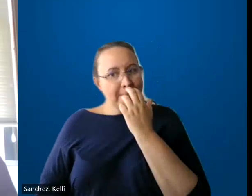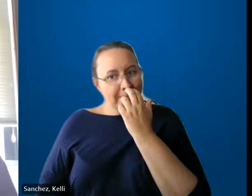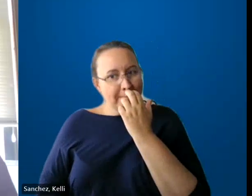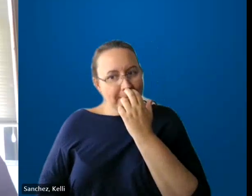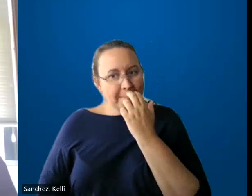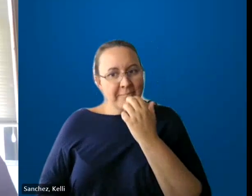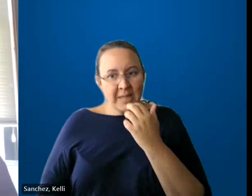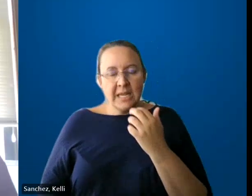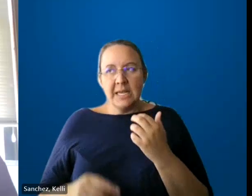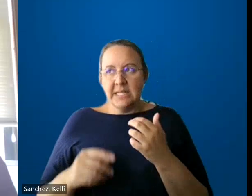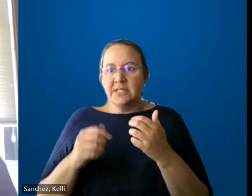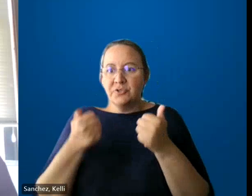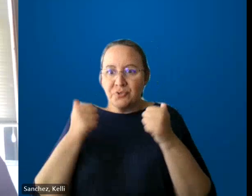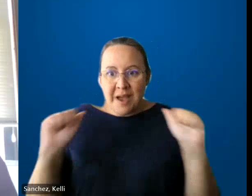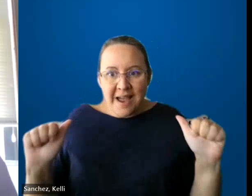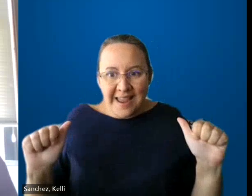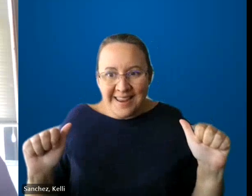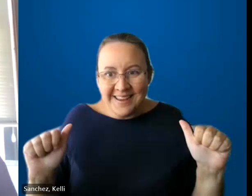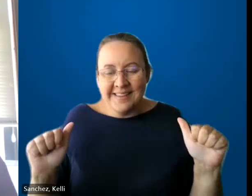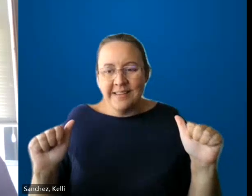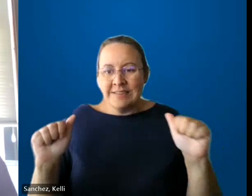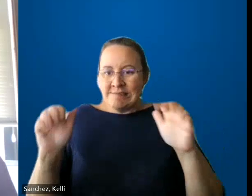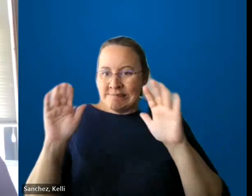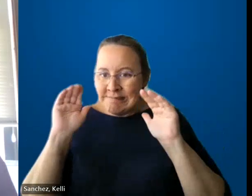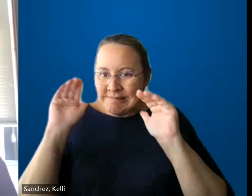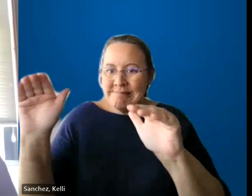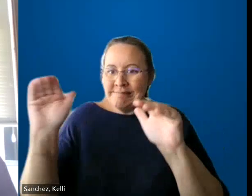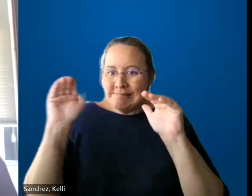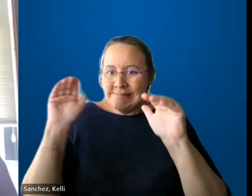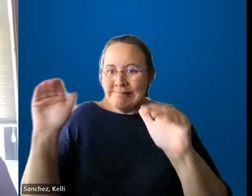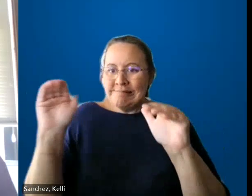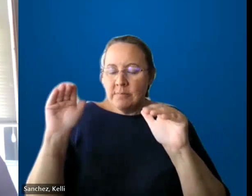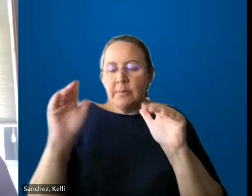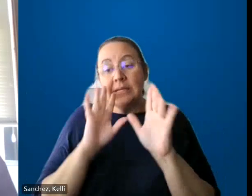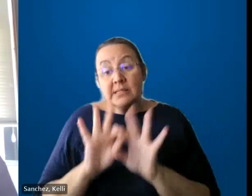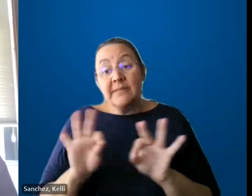on a limb and all of it, but it is valuable.